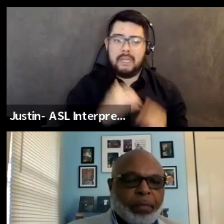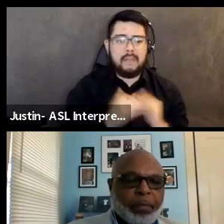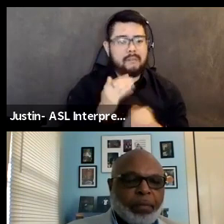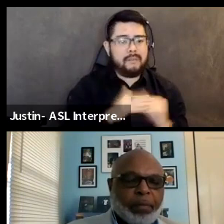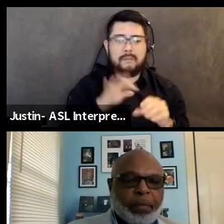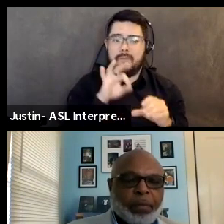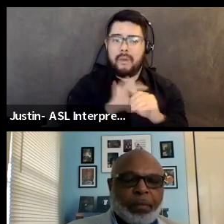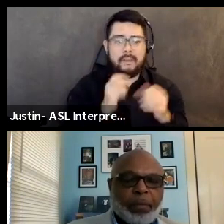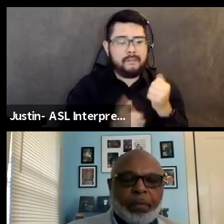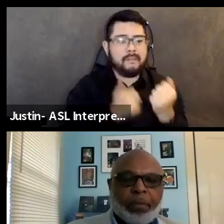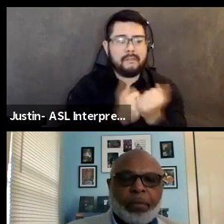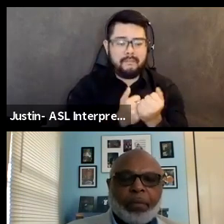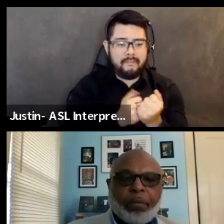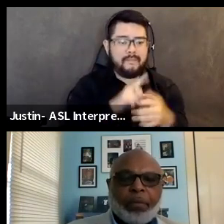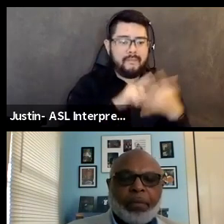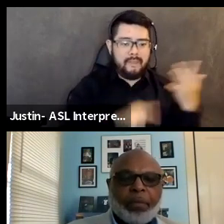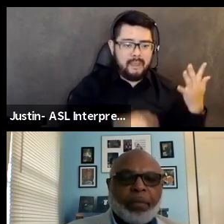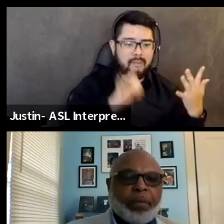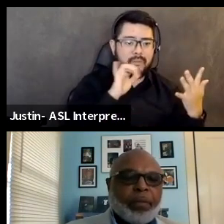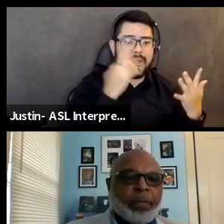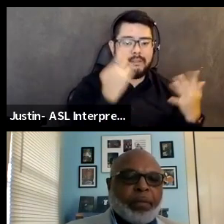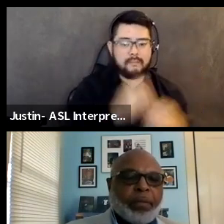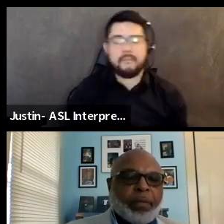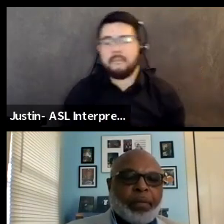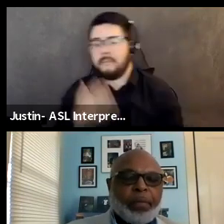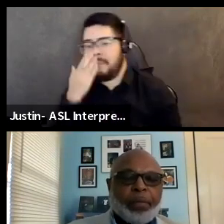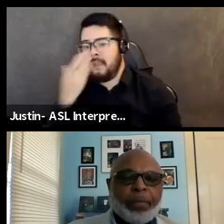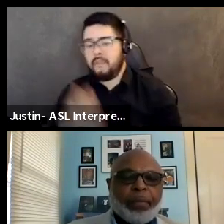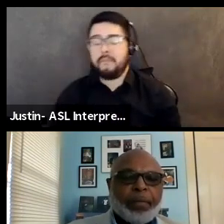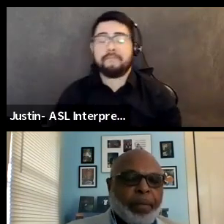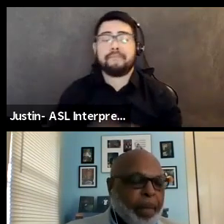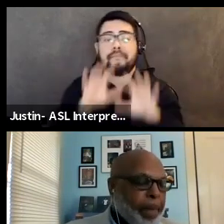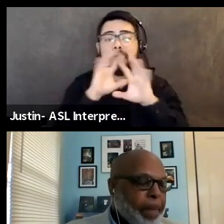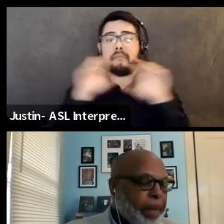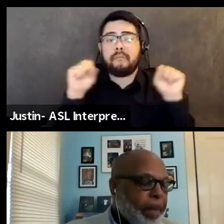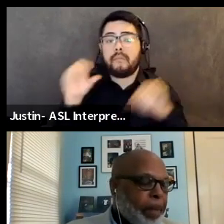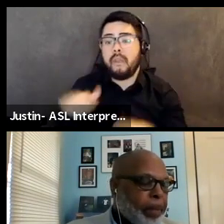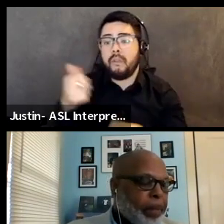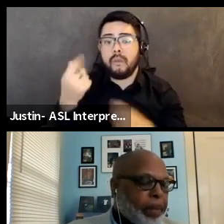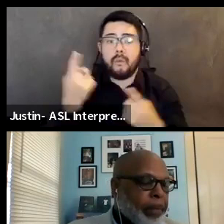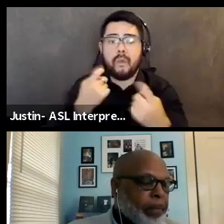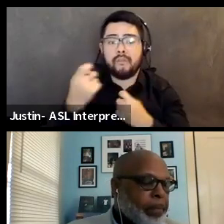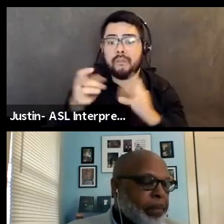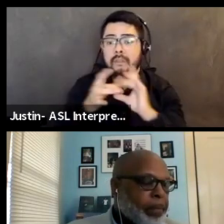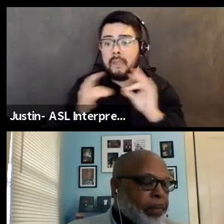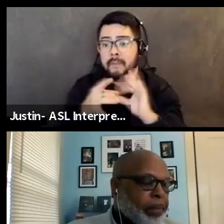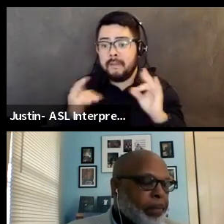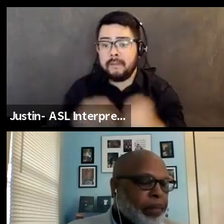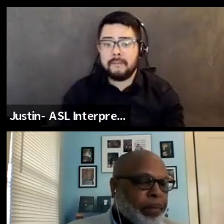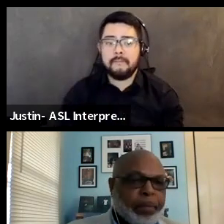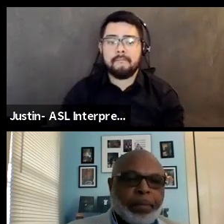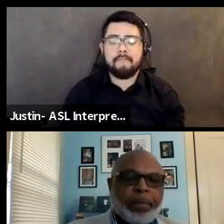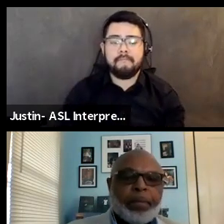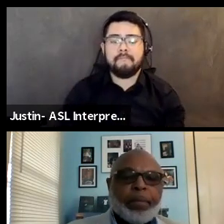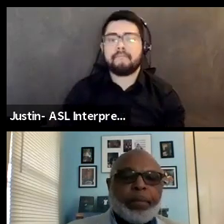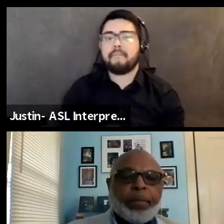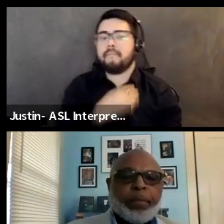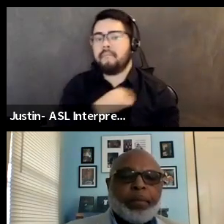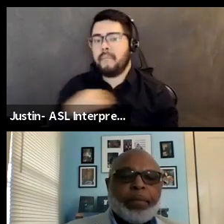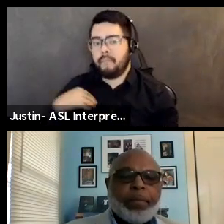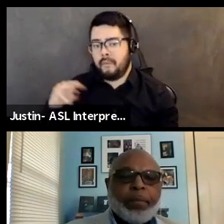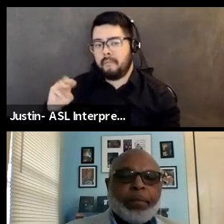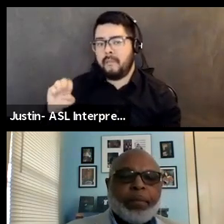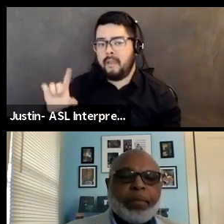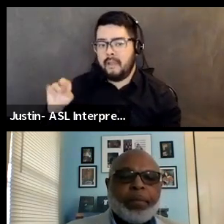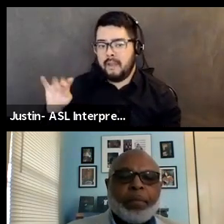voting for because of those reasons thank you any other questions or comments i have a question yeah